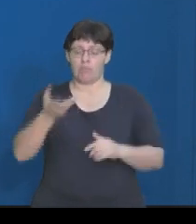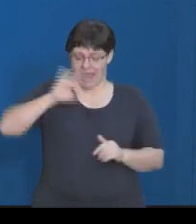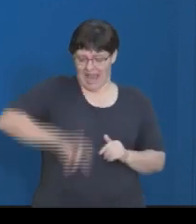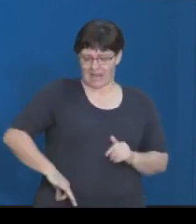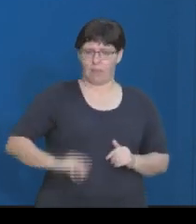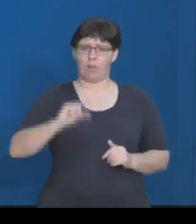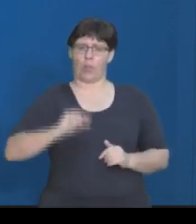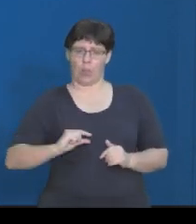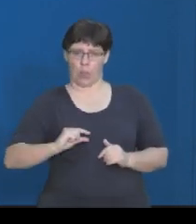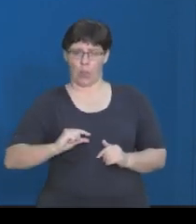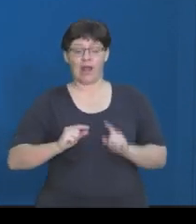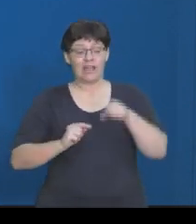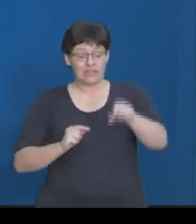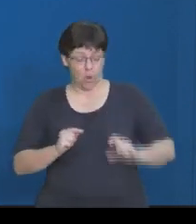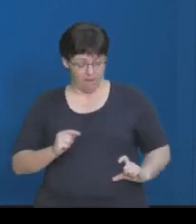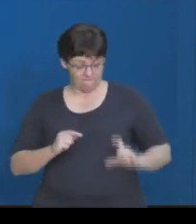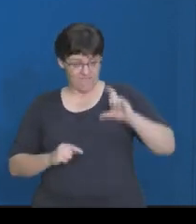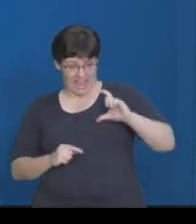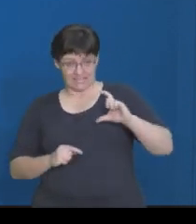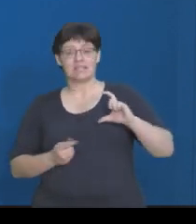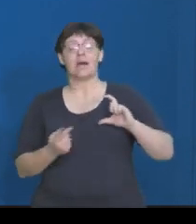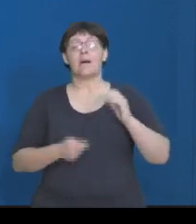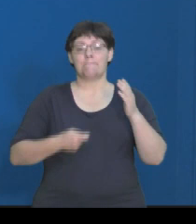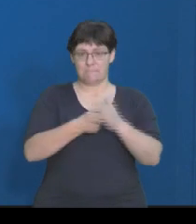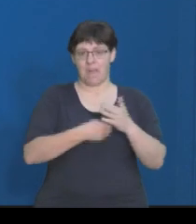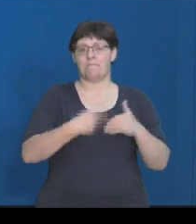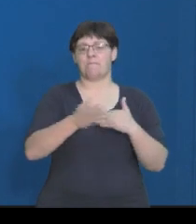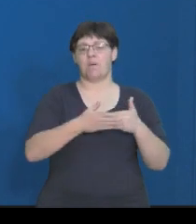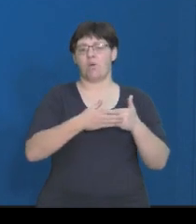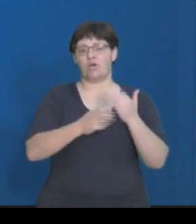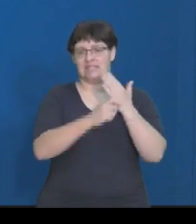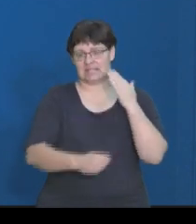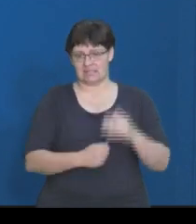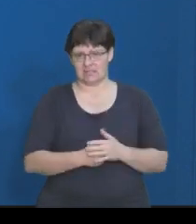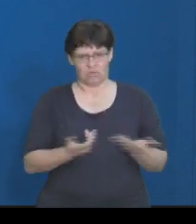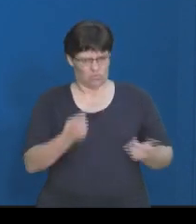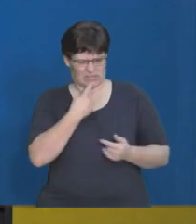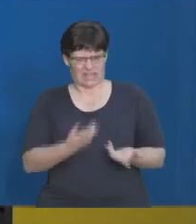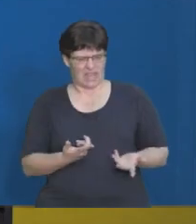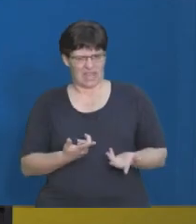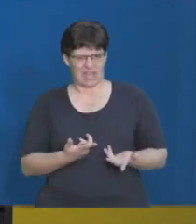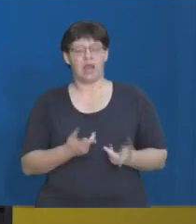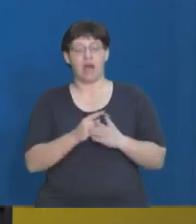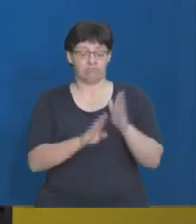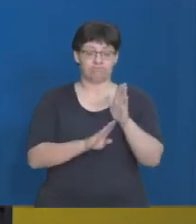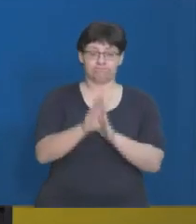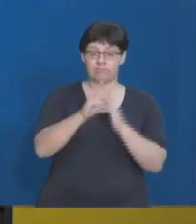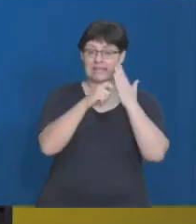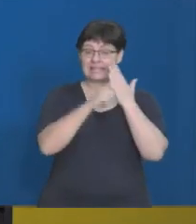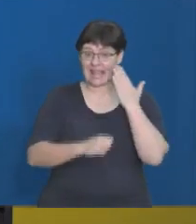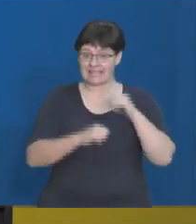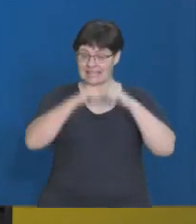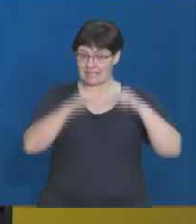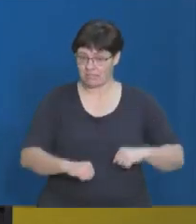earners than those with a higher income. So basically, what are we saying? We are saying under a progressive tax